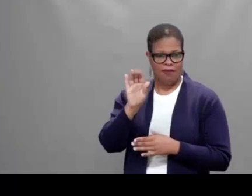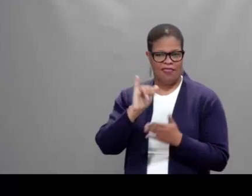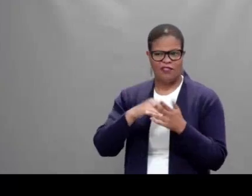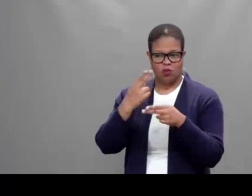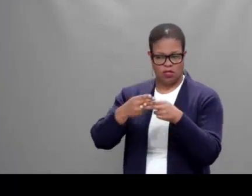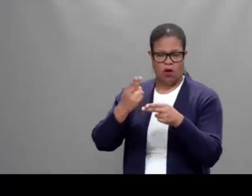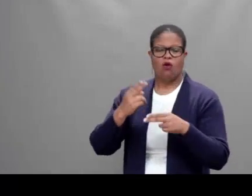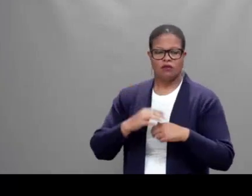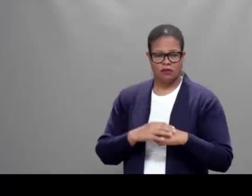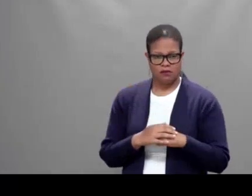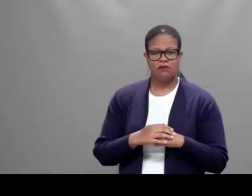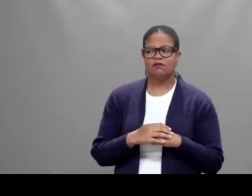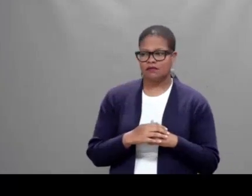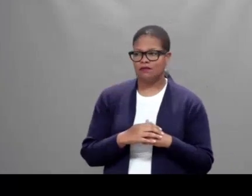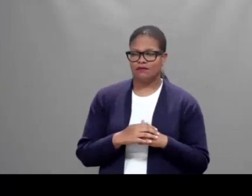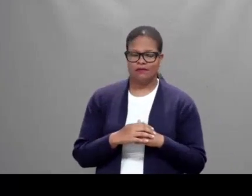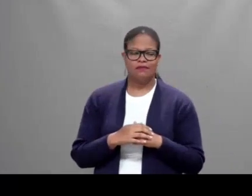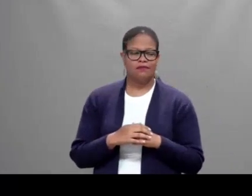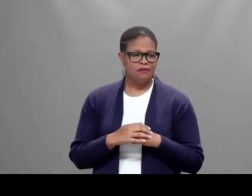And